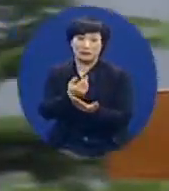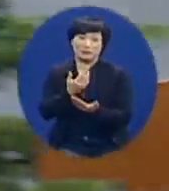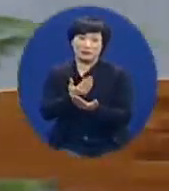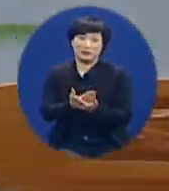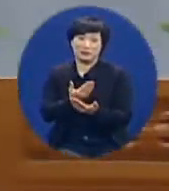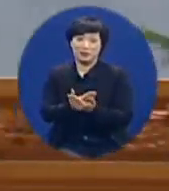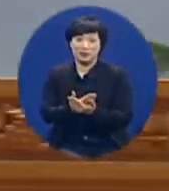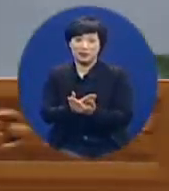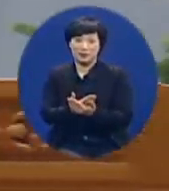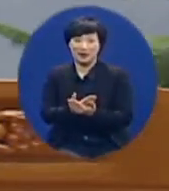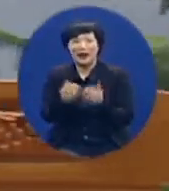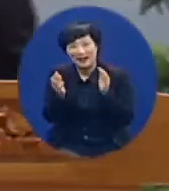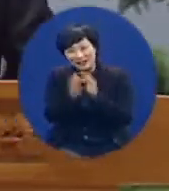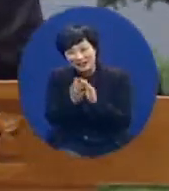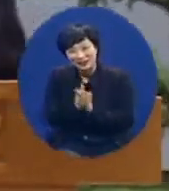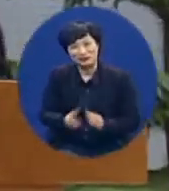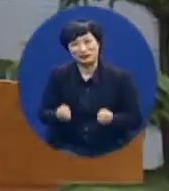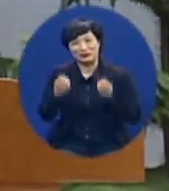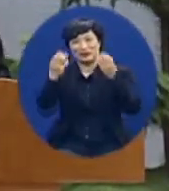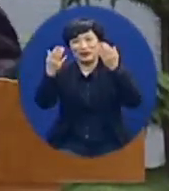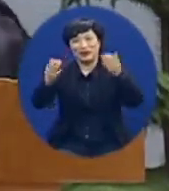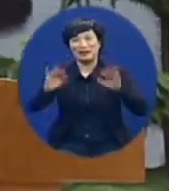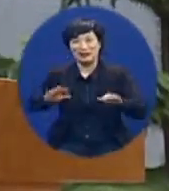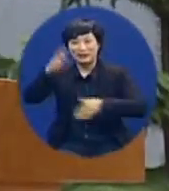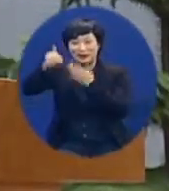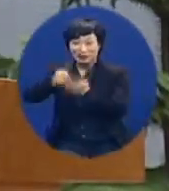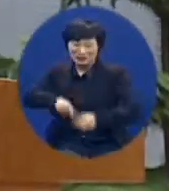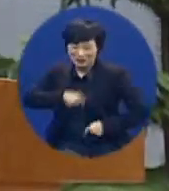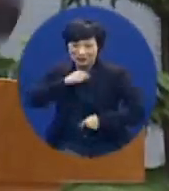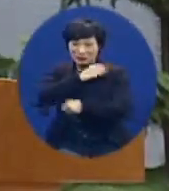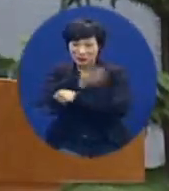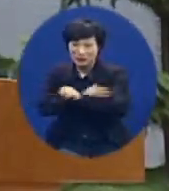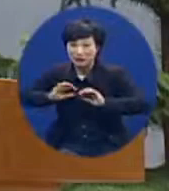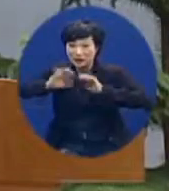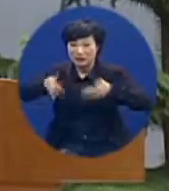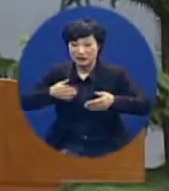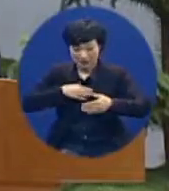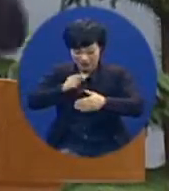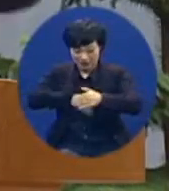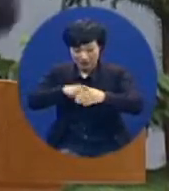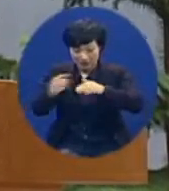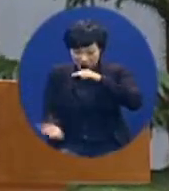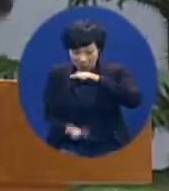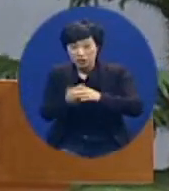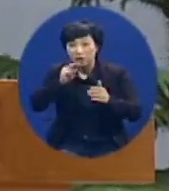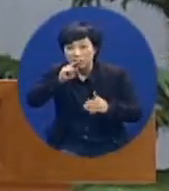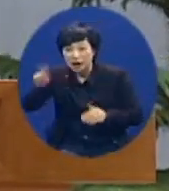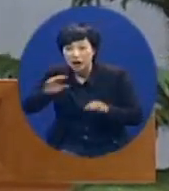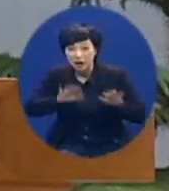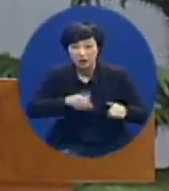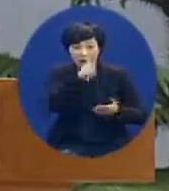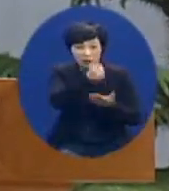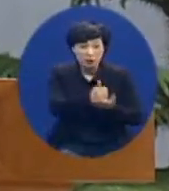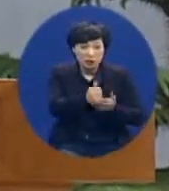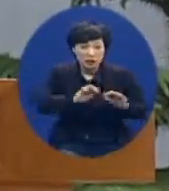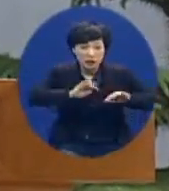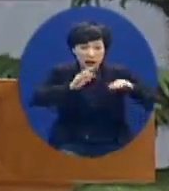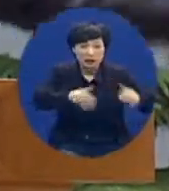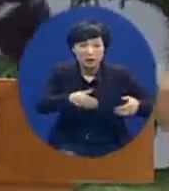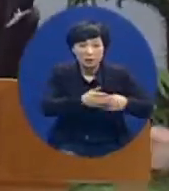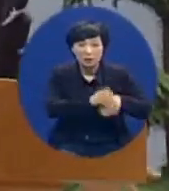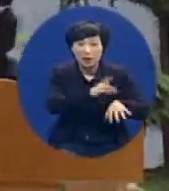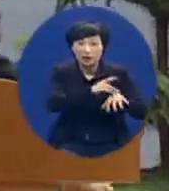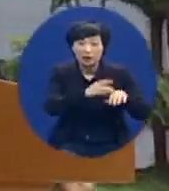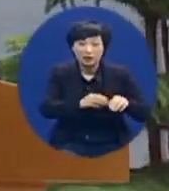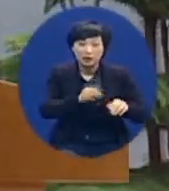the Bible, Jesus said, This is how you should pray. Your kingdom come. If you do, the power of